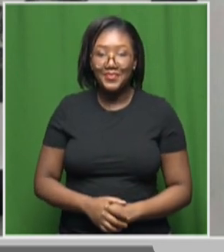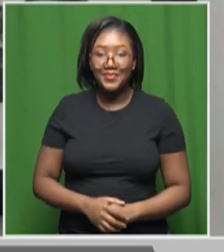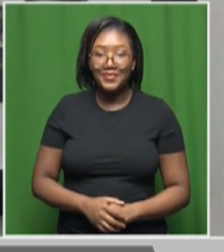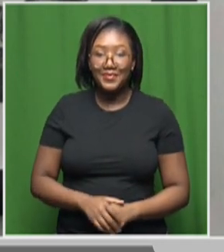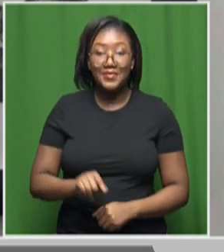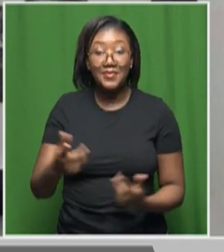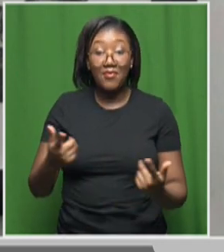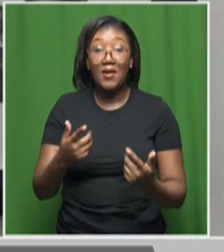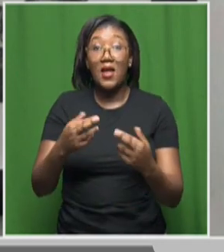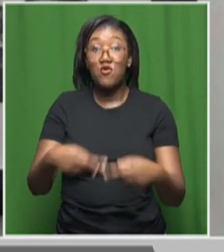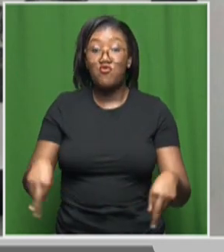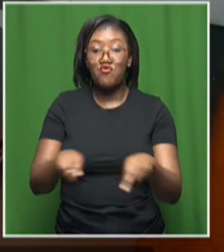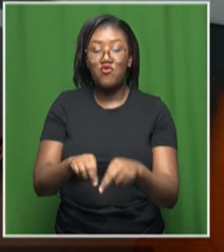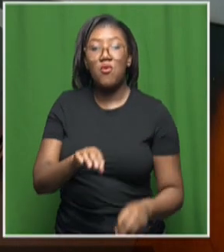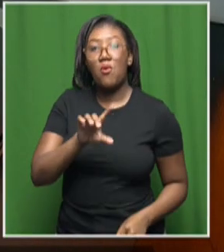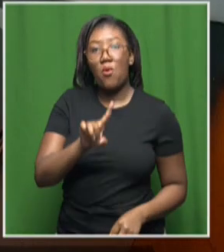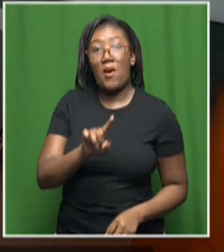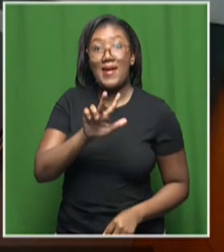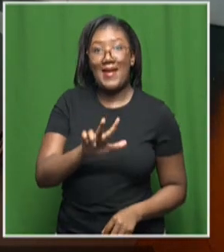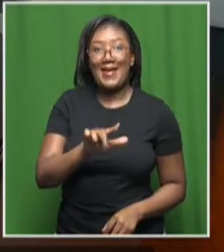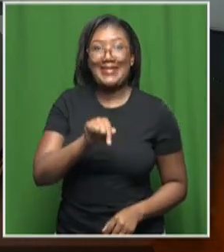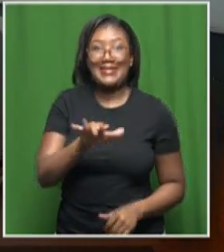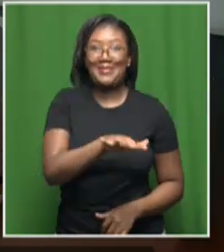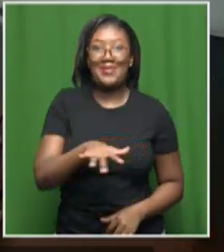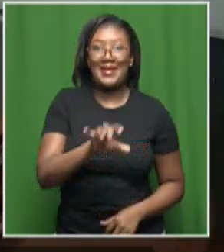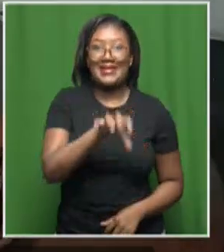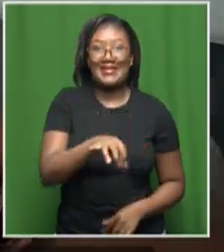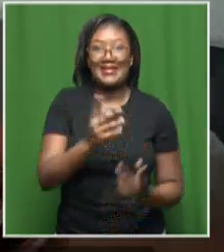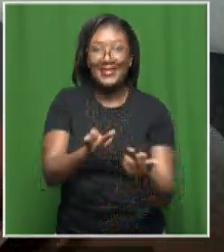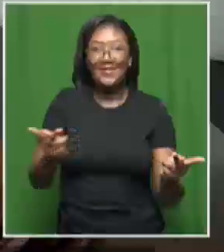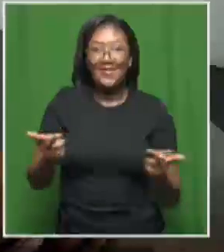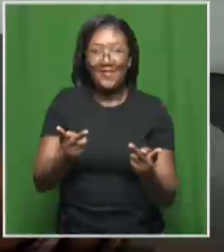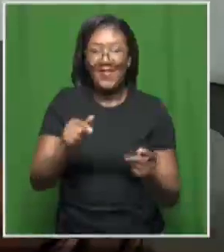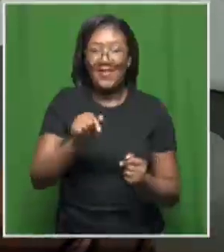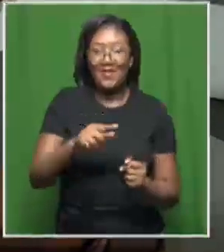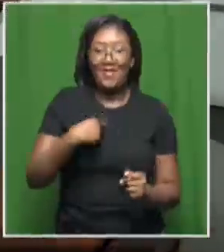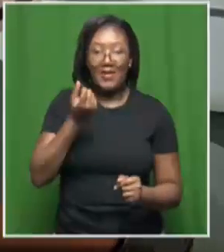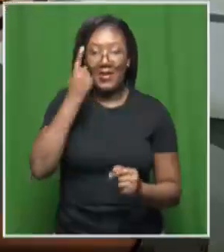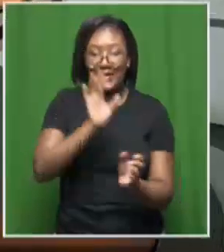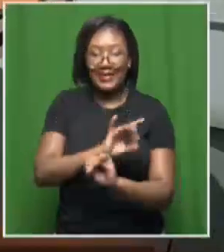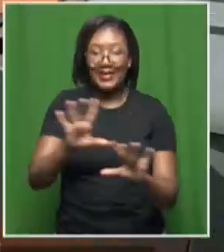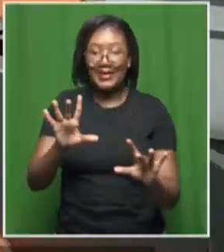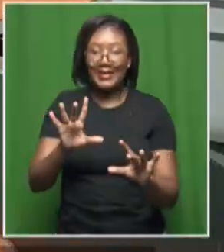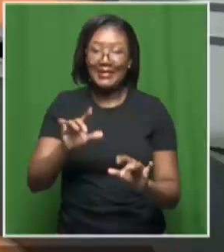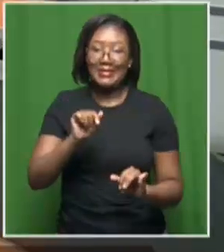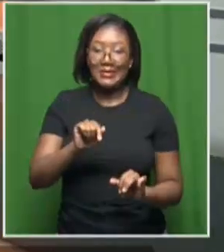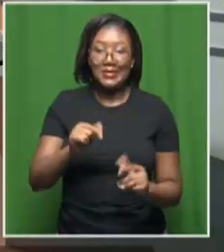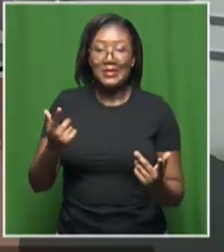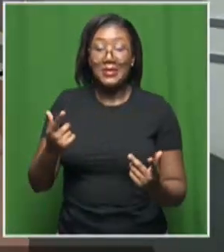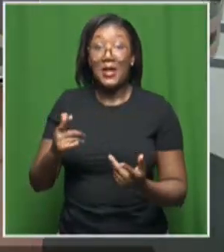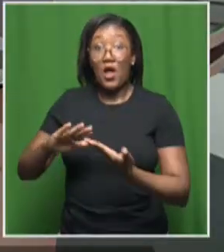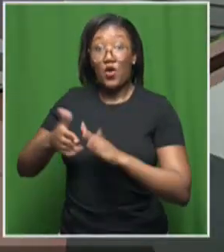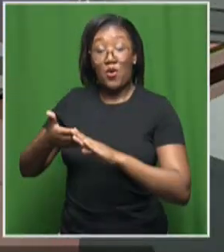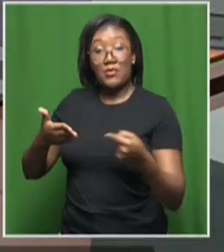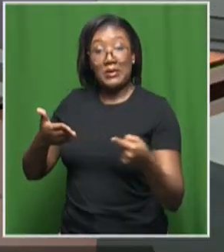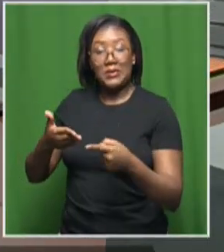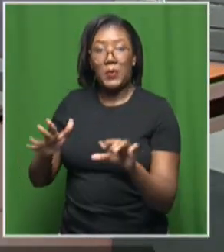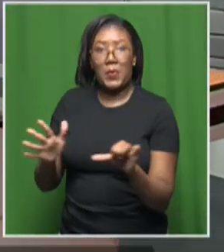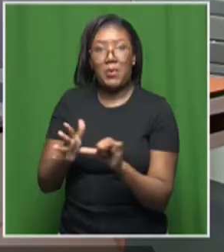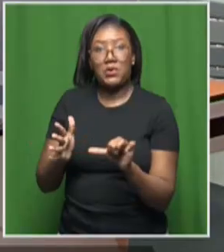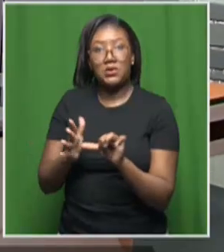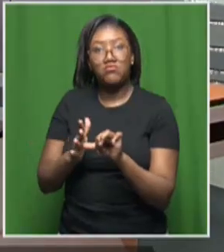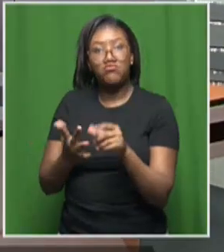exhibiting at room 18, then 1 + 8. So I can, the number 9 means something very special to you. Community also plays a very big role for you. And so